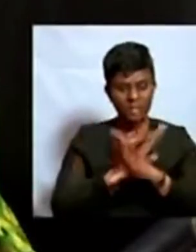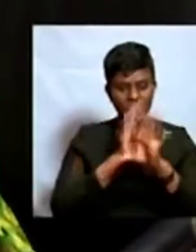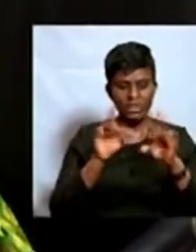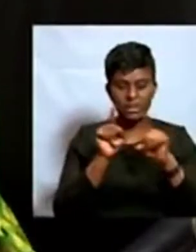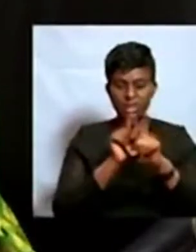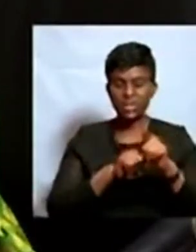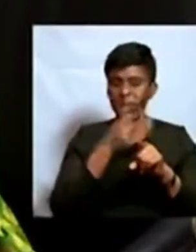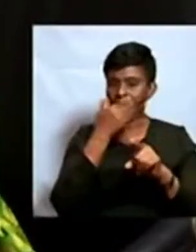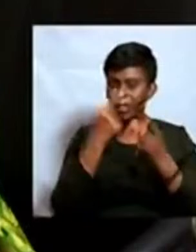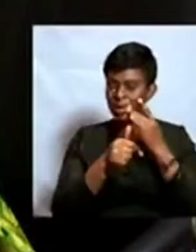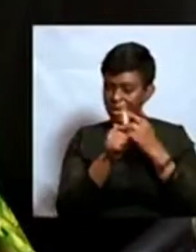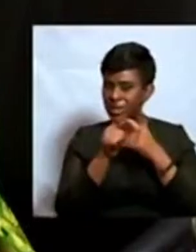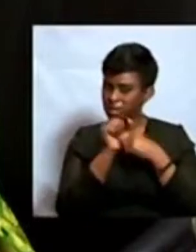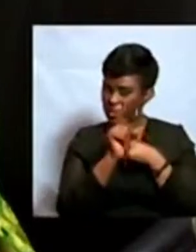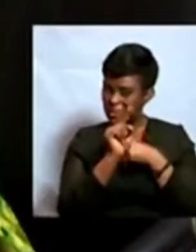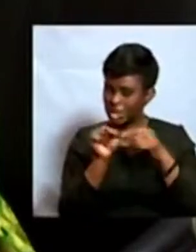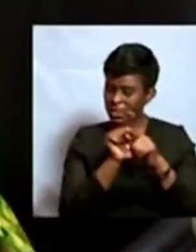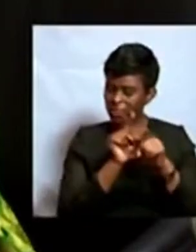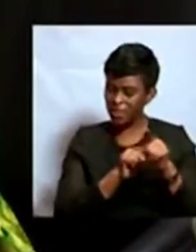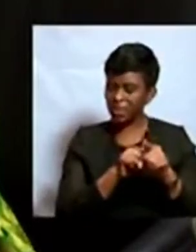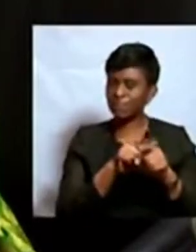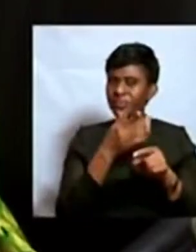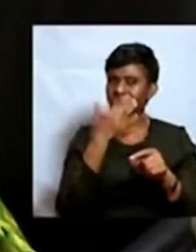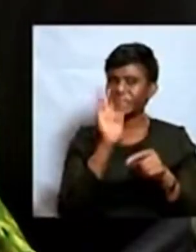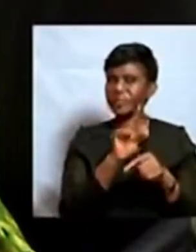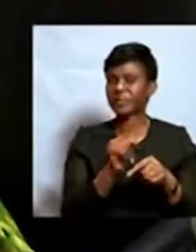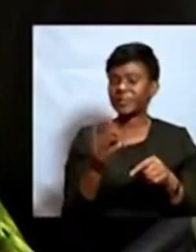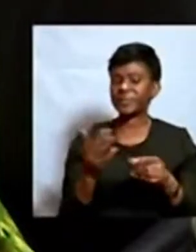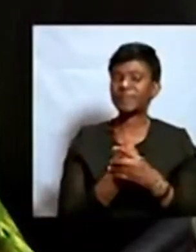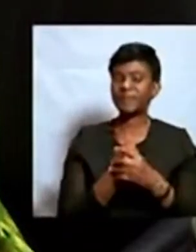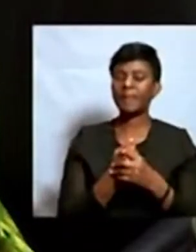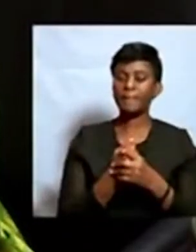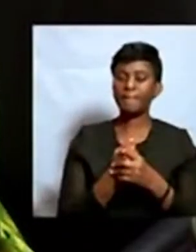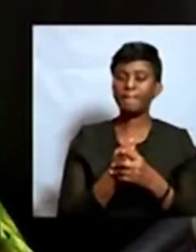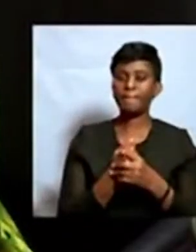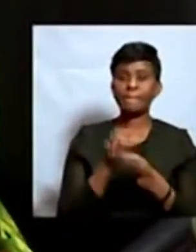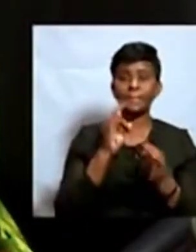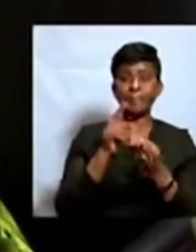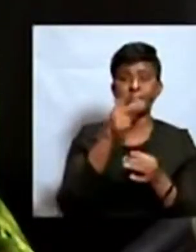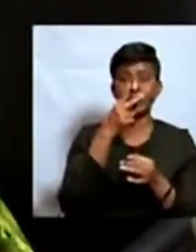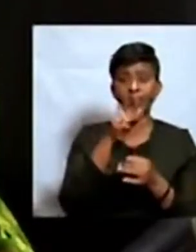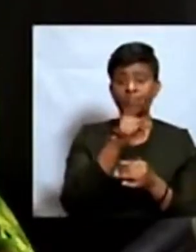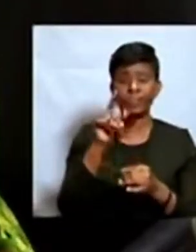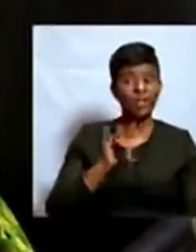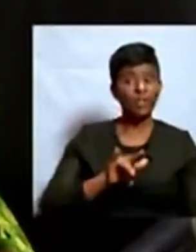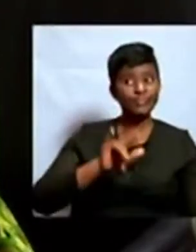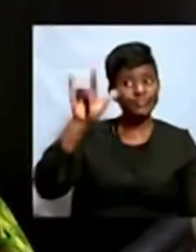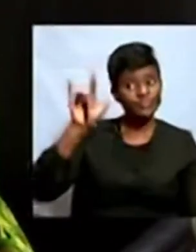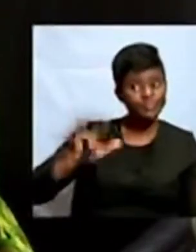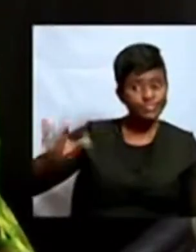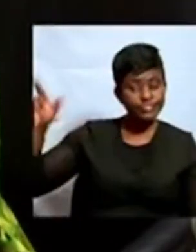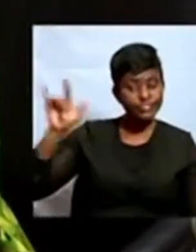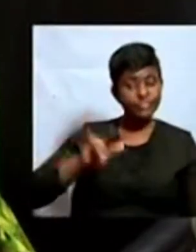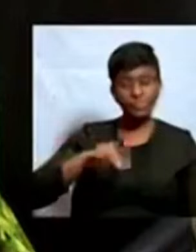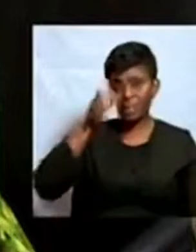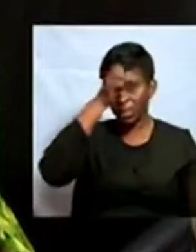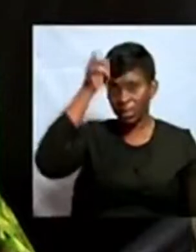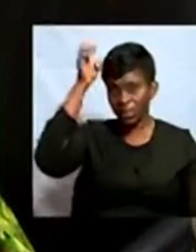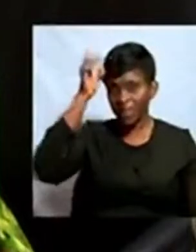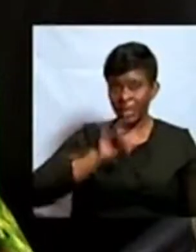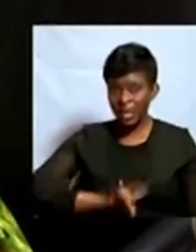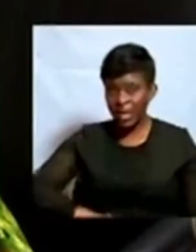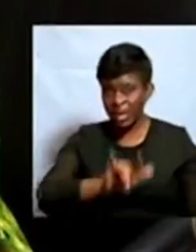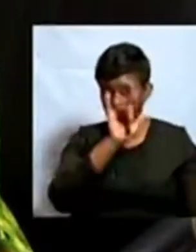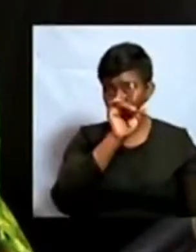should be subjected to this humiliation? And if you look at the flights, Ethiopian